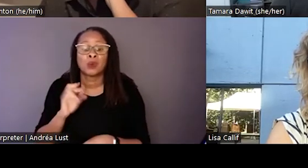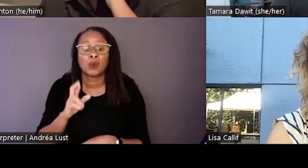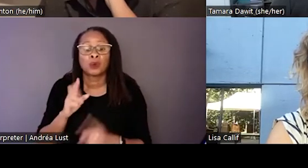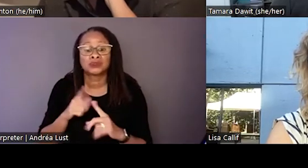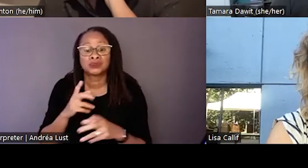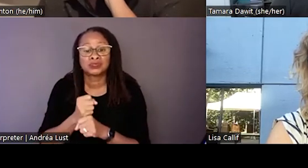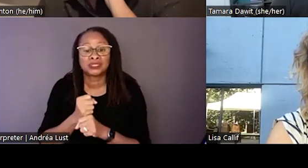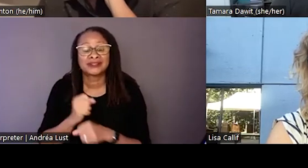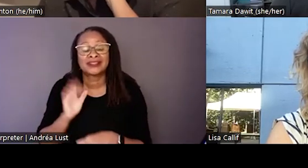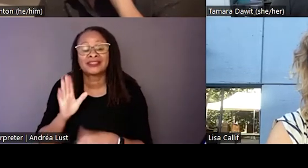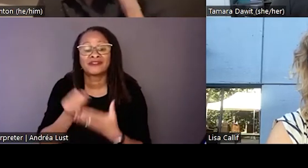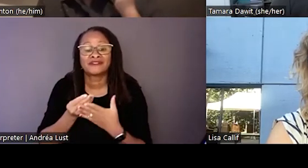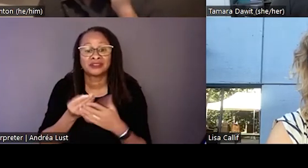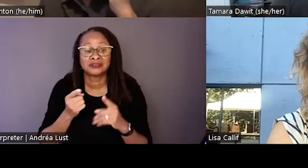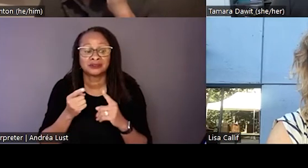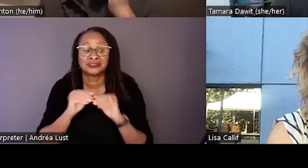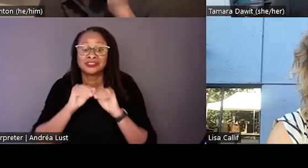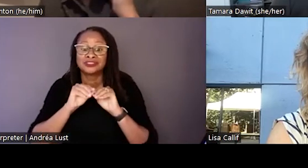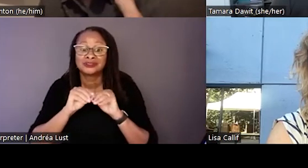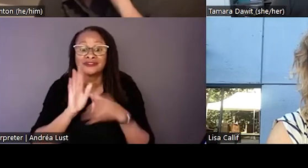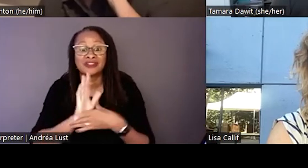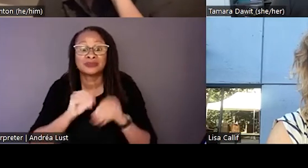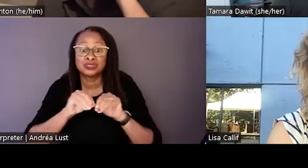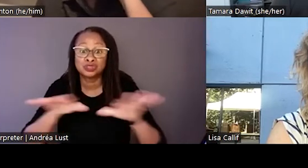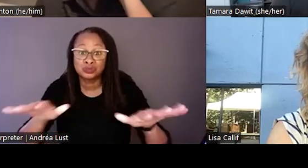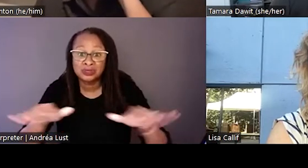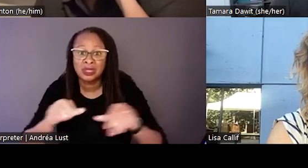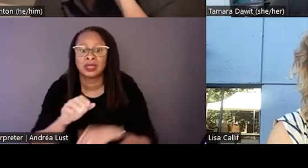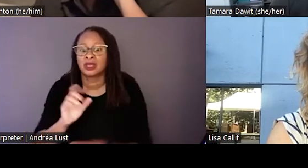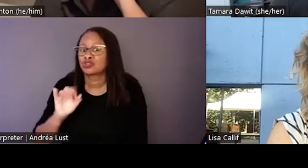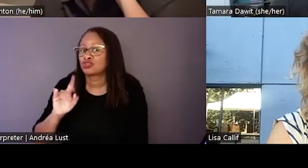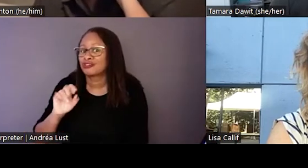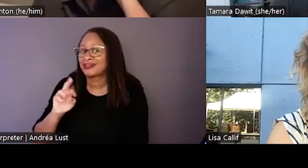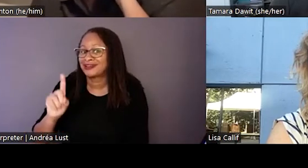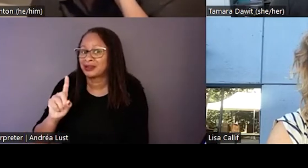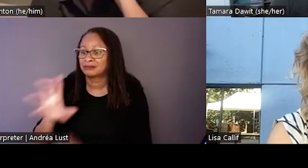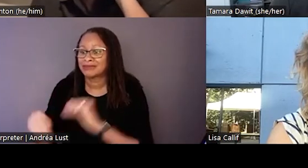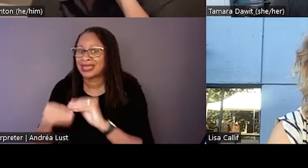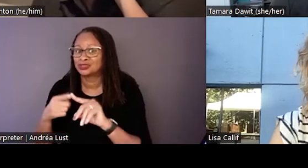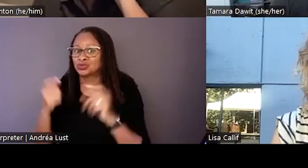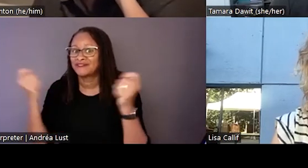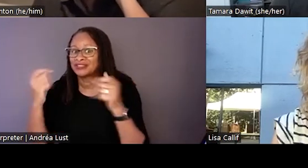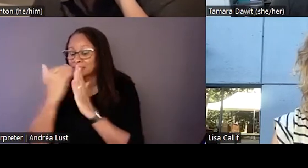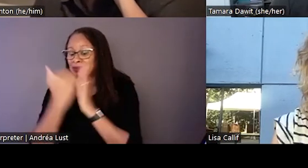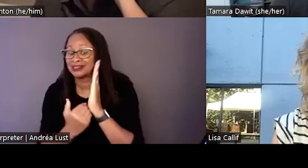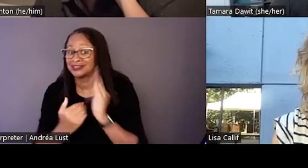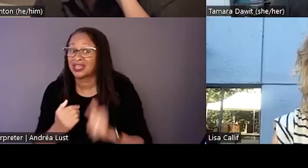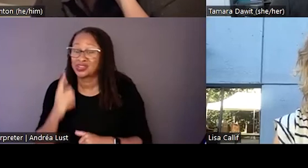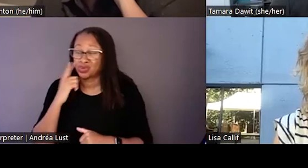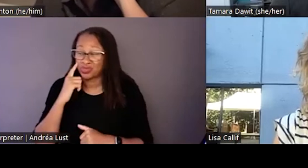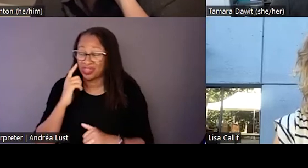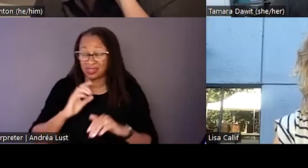get their films to be distributed, curated beyond the festivals? So do you think that filmmakers are pushed